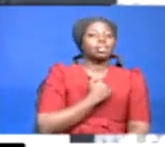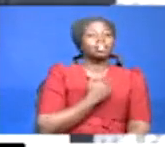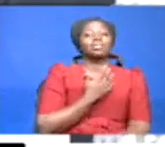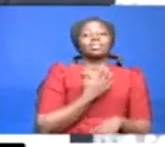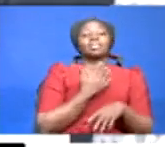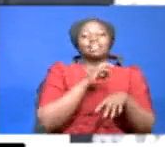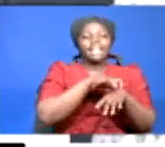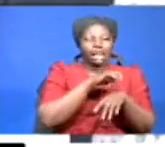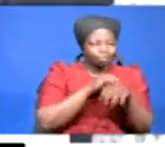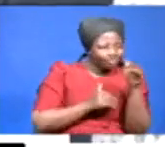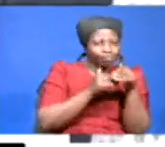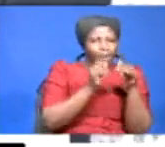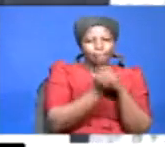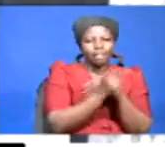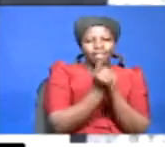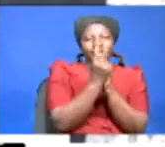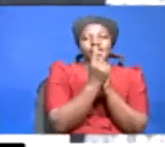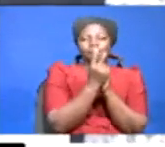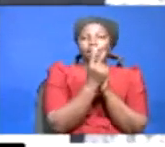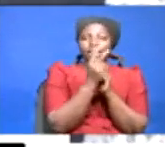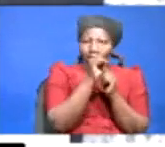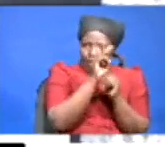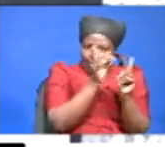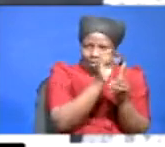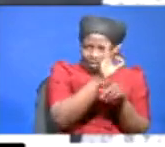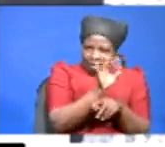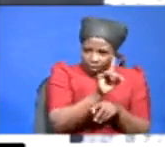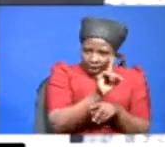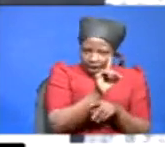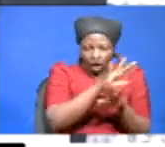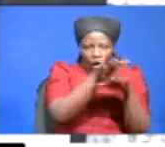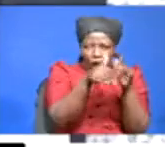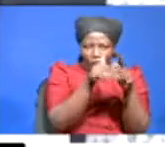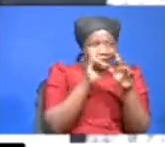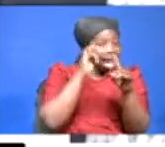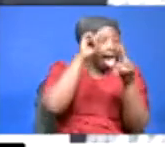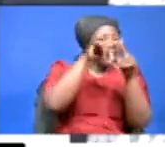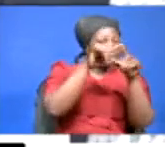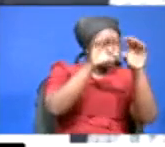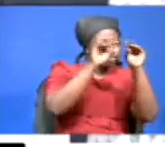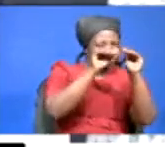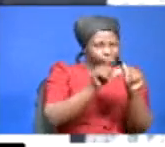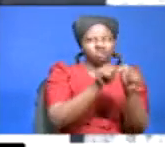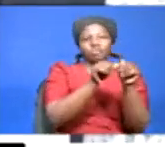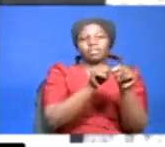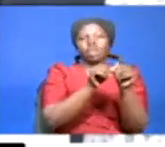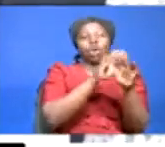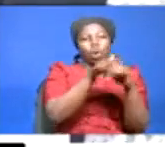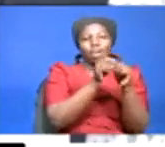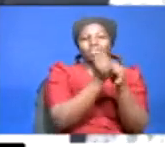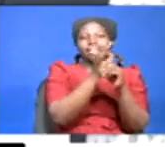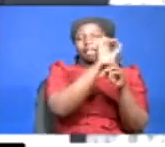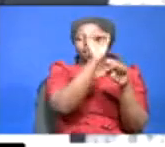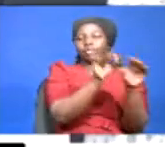December, tumalizane na hii maneno ya Azimio yote, hiyo 13% yote tulete kwa President William Ruto, tusonge